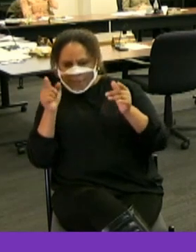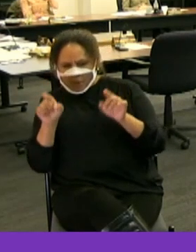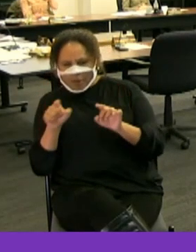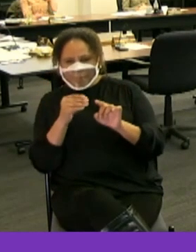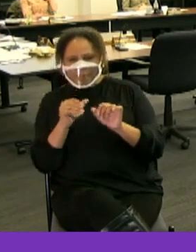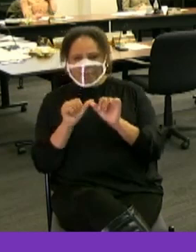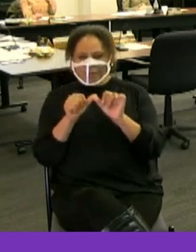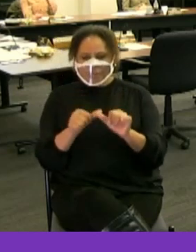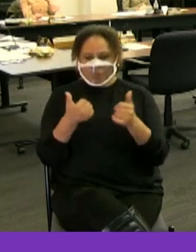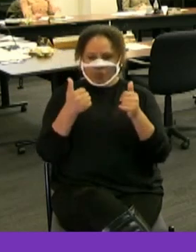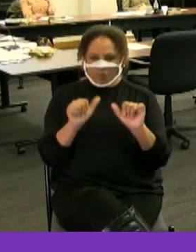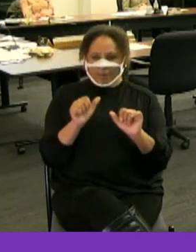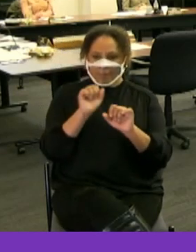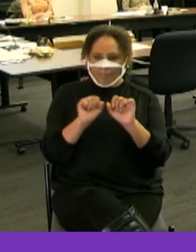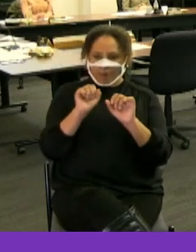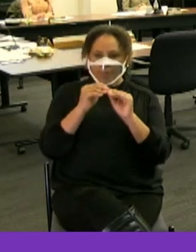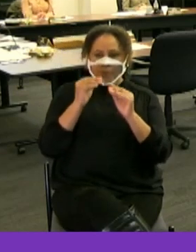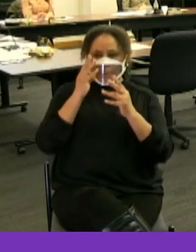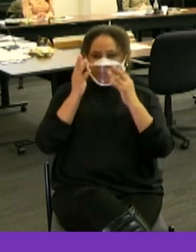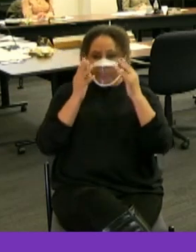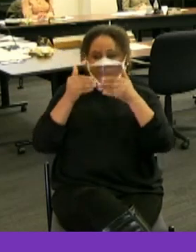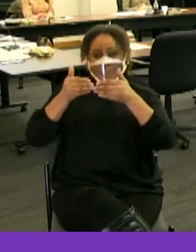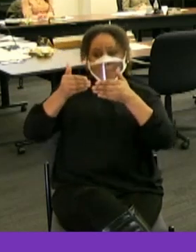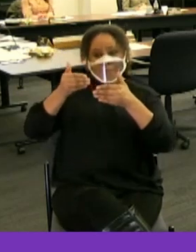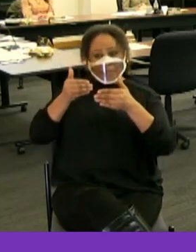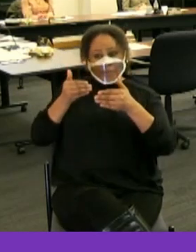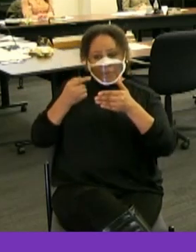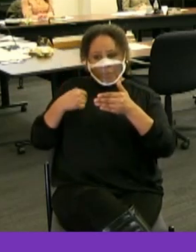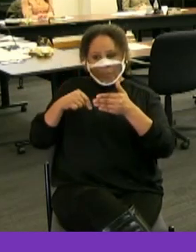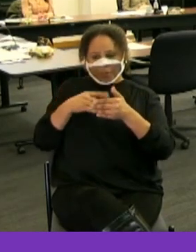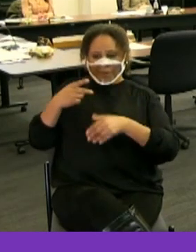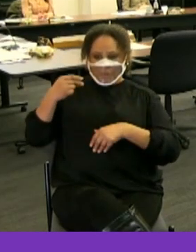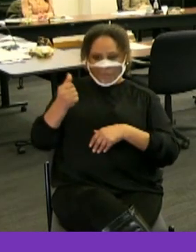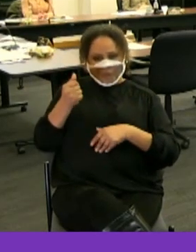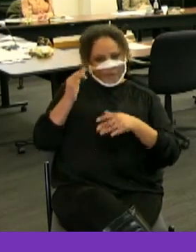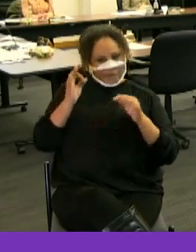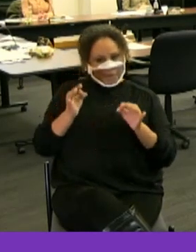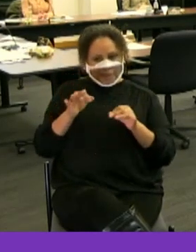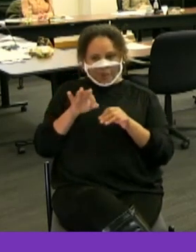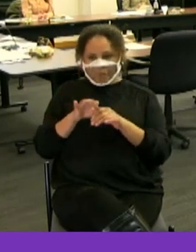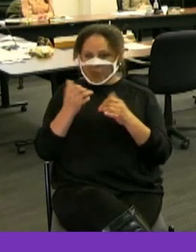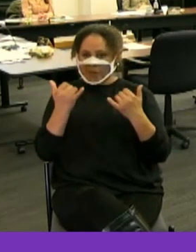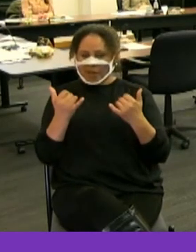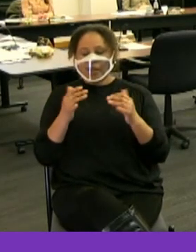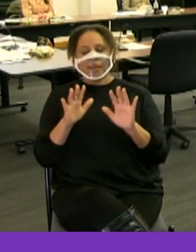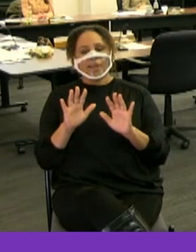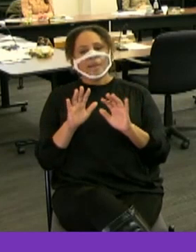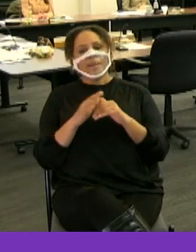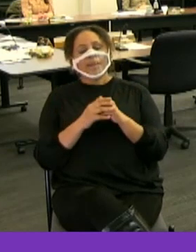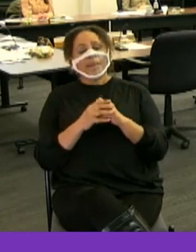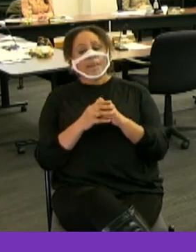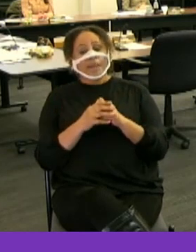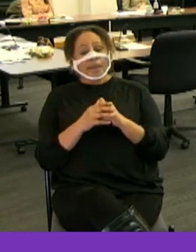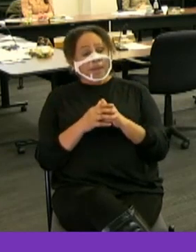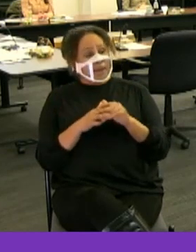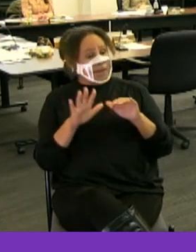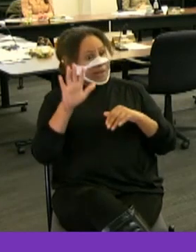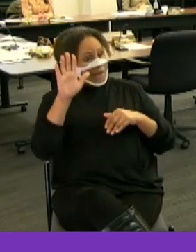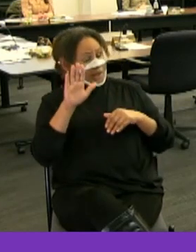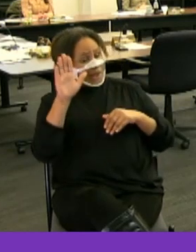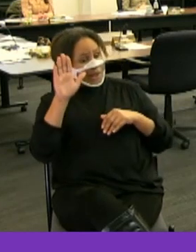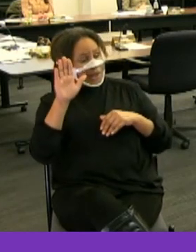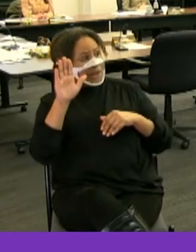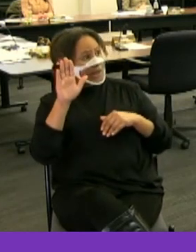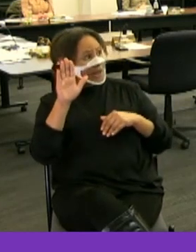working more creatively before we jump into a decision and vote on it today. That's what I'm saying.